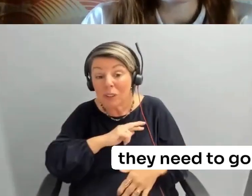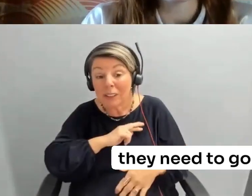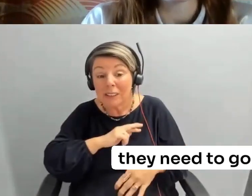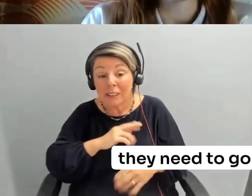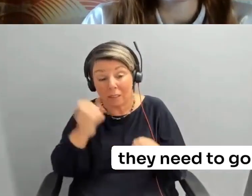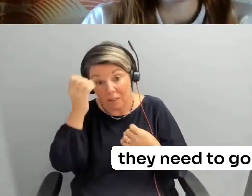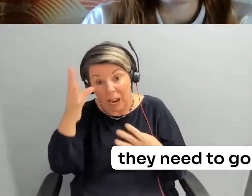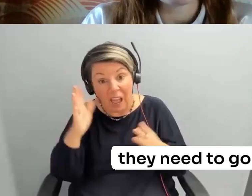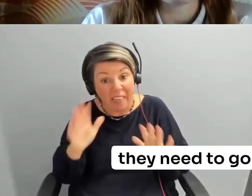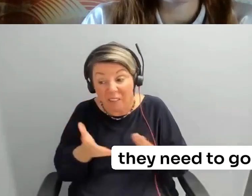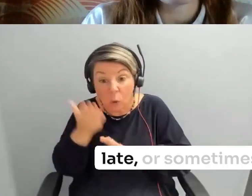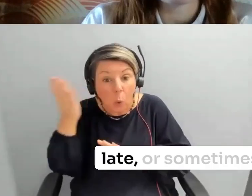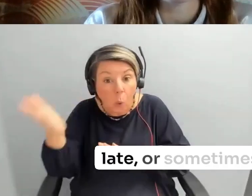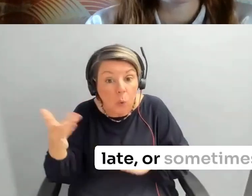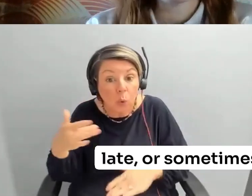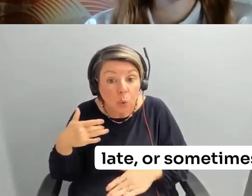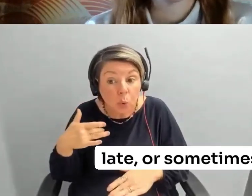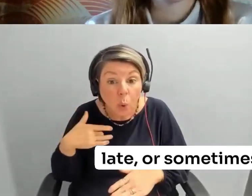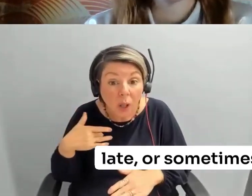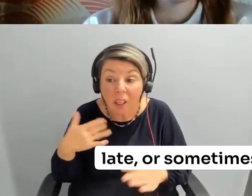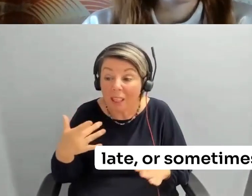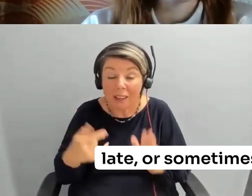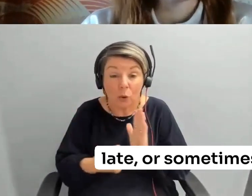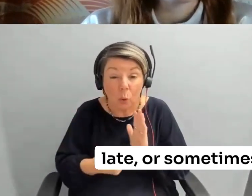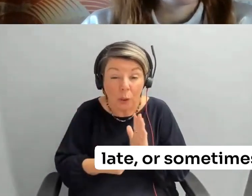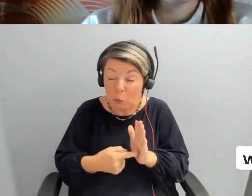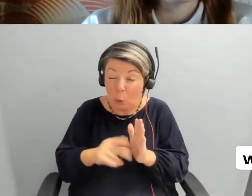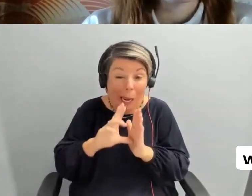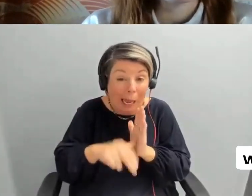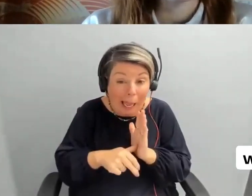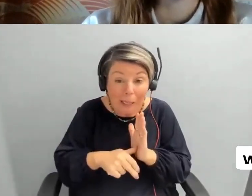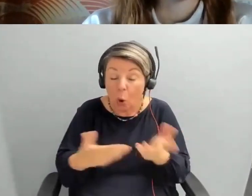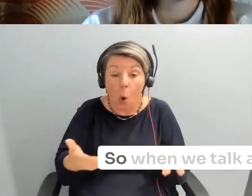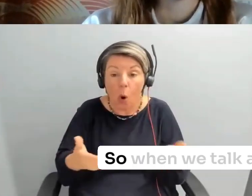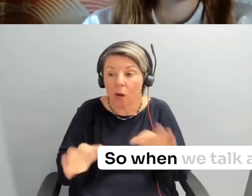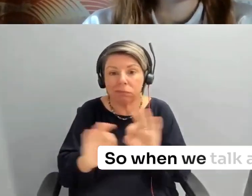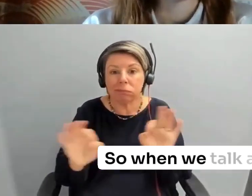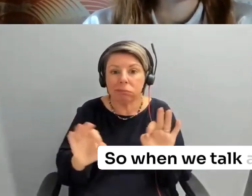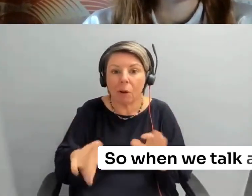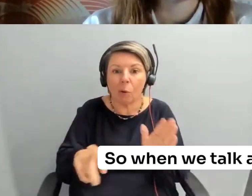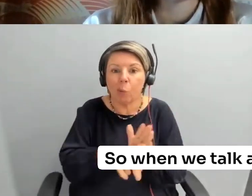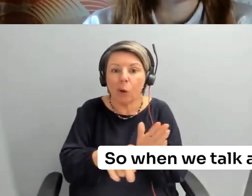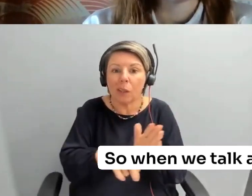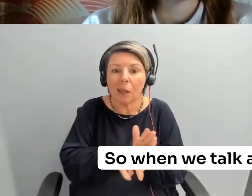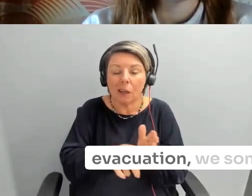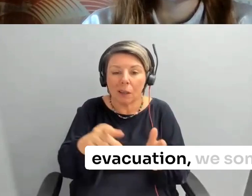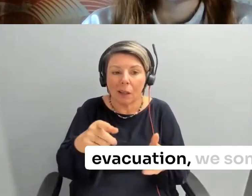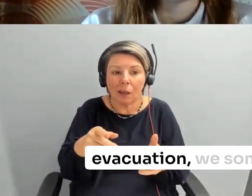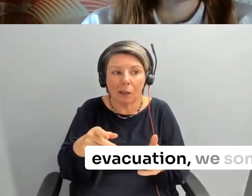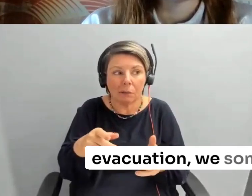loo until it's too late, or sometimes they don't even get the warning. So when we talk about having a